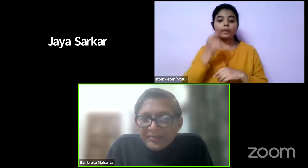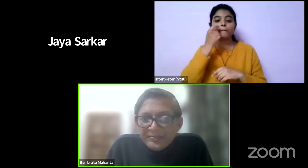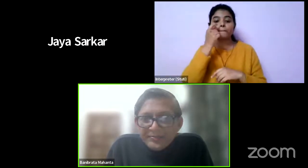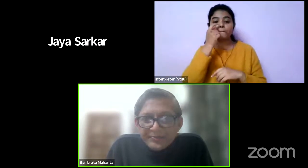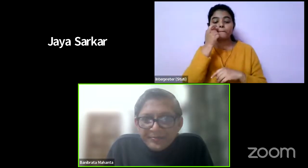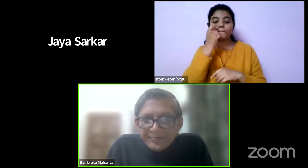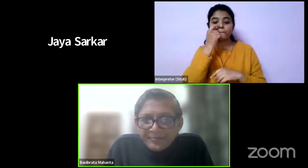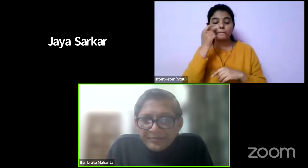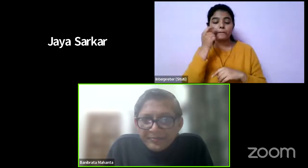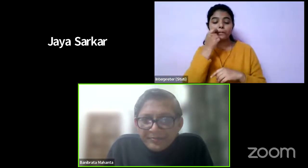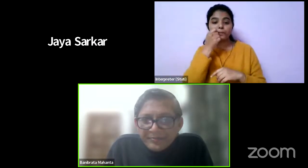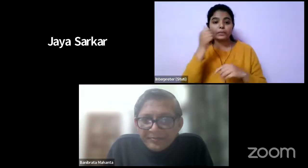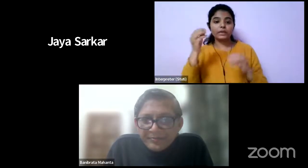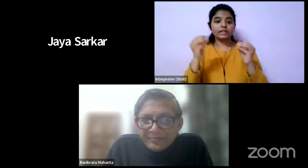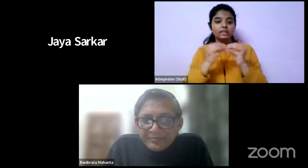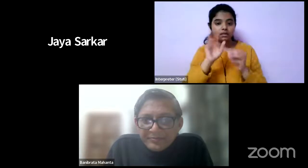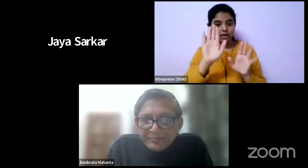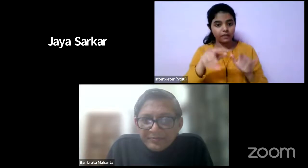Suman?